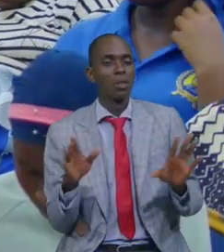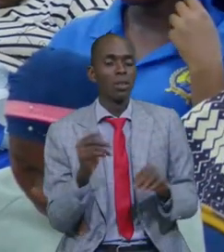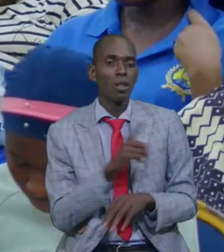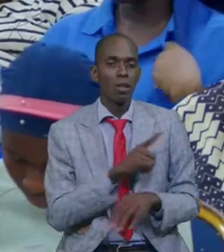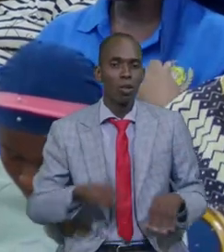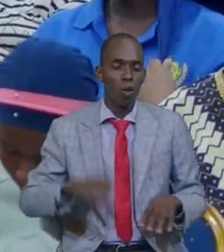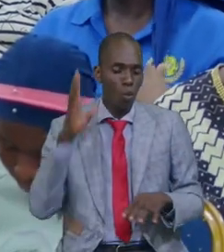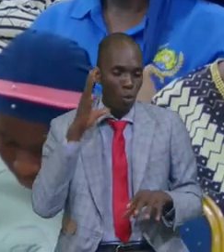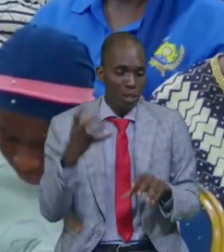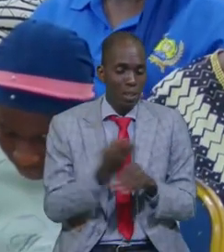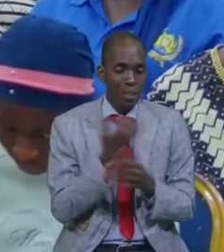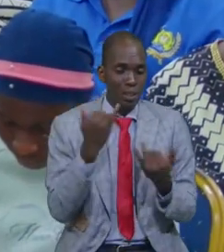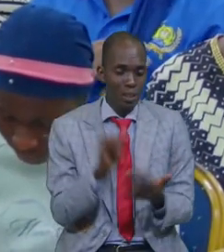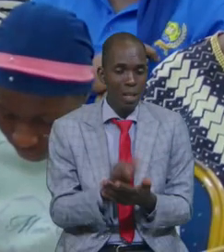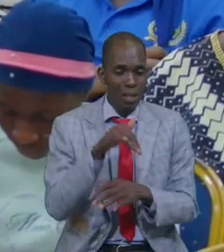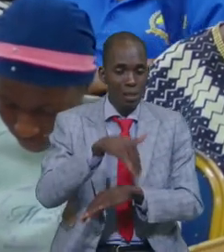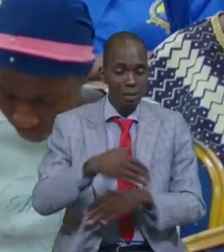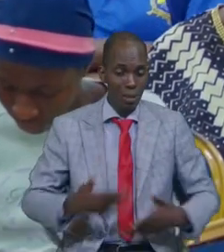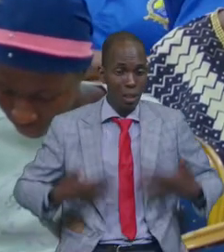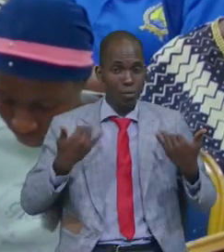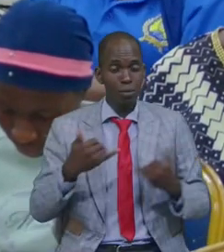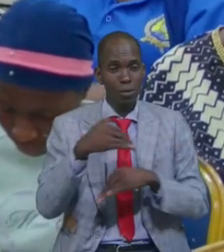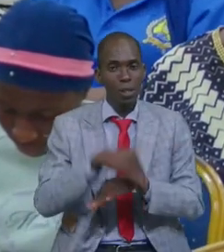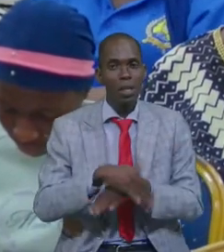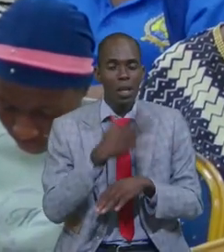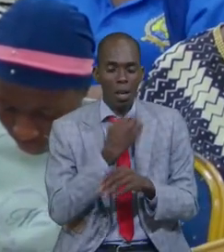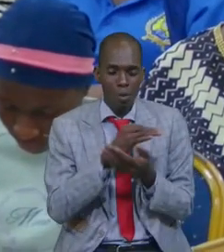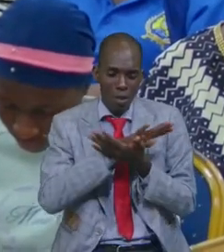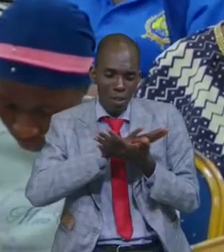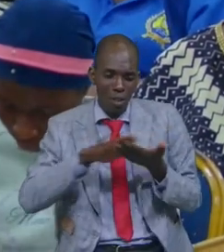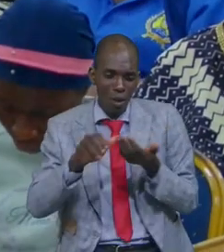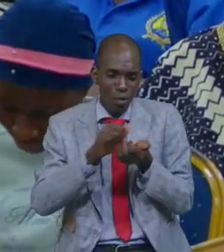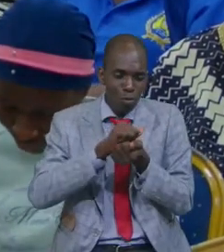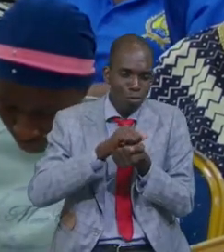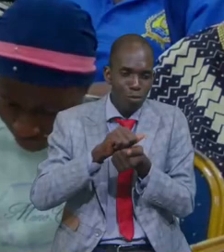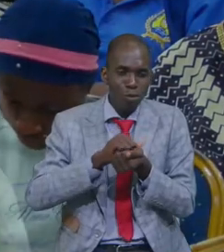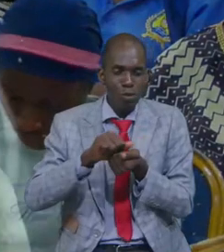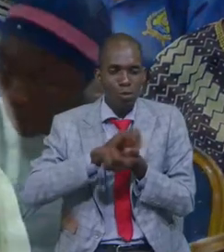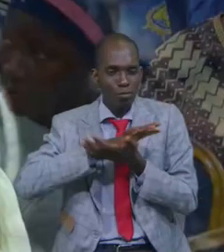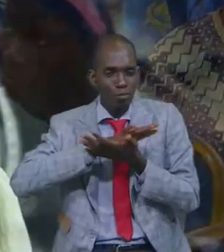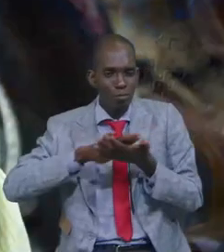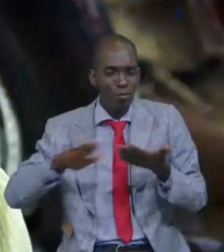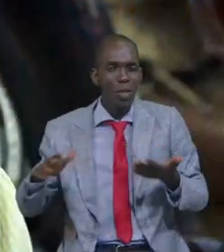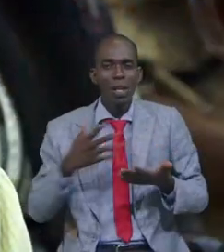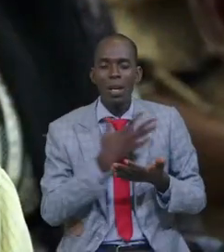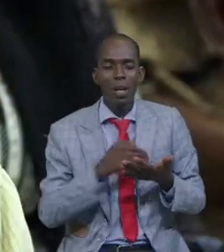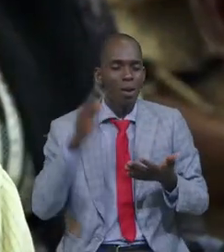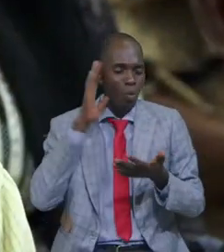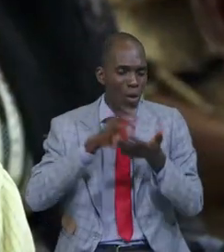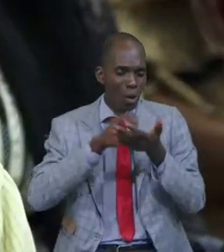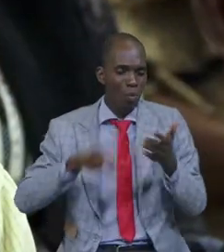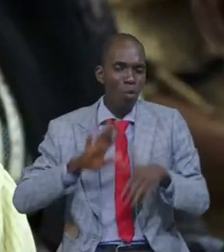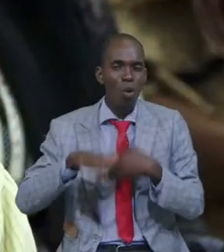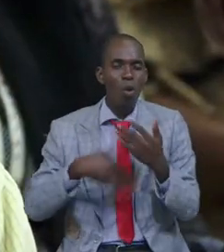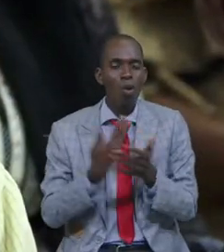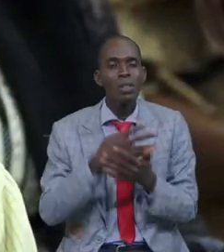will take that life tonight. He'll brush you up, he'll wash you up, he'll blot all the